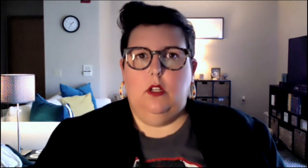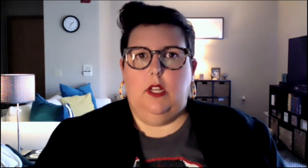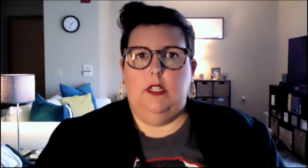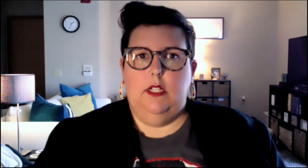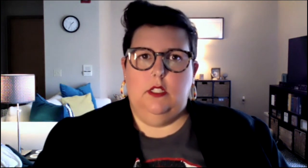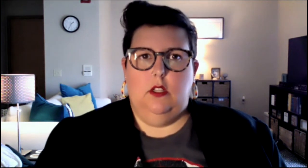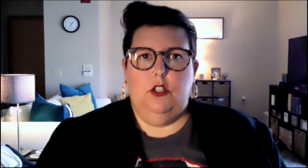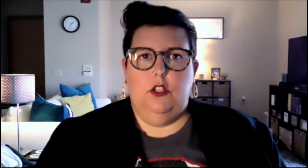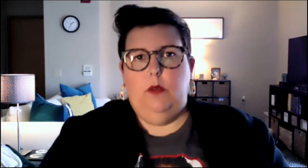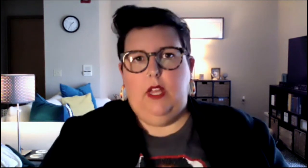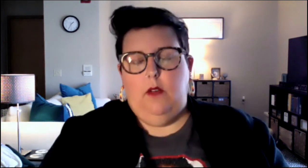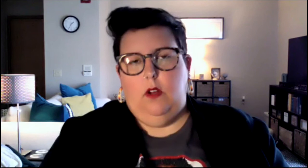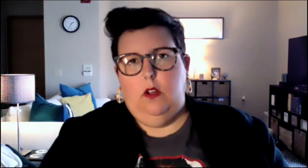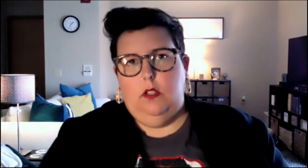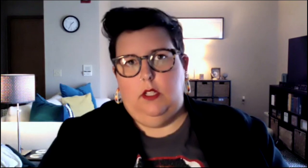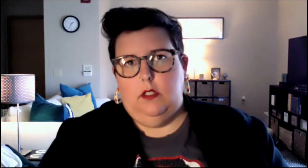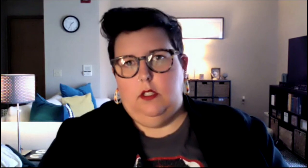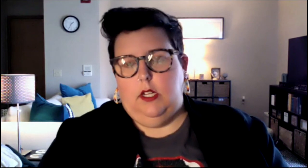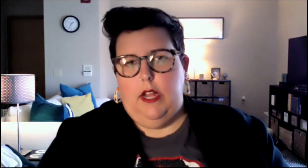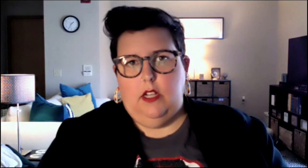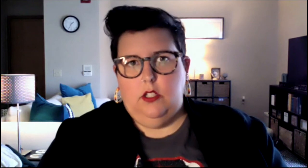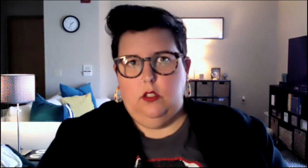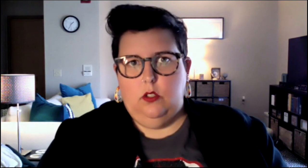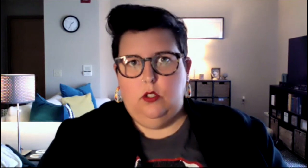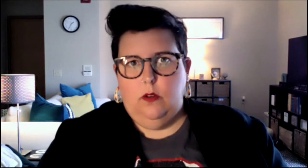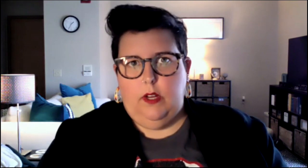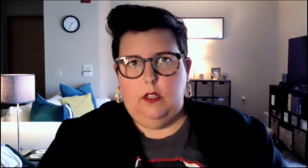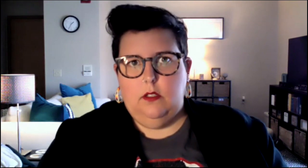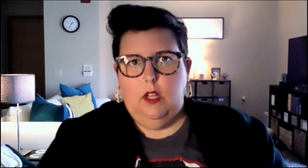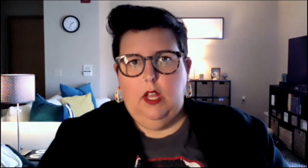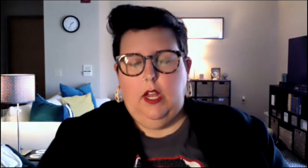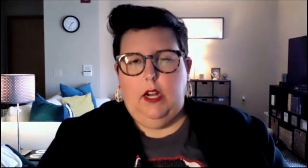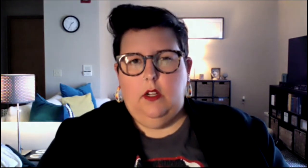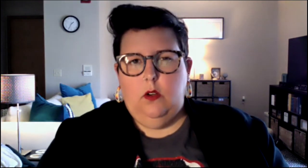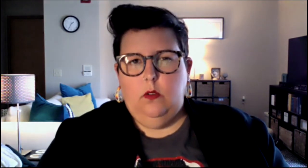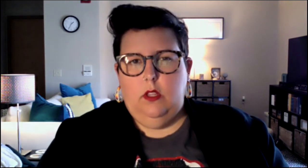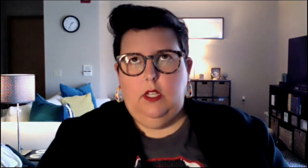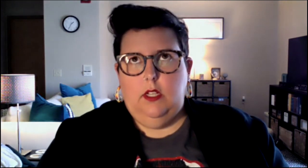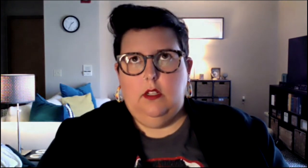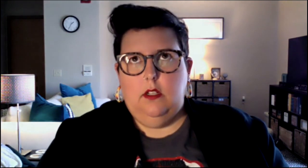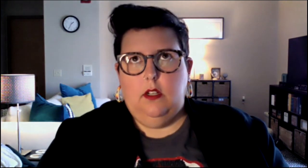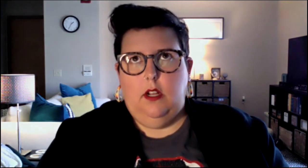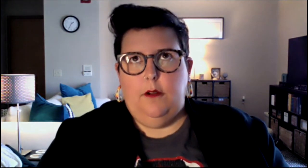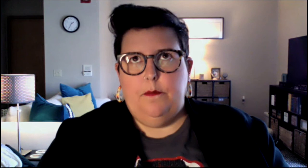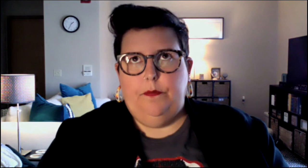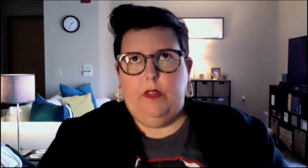are collecting this large data. Like, we have all these like national surveys. I know